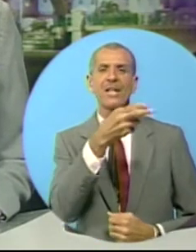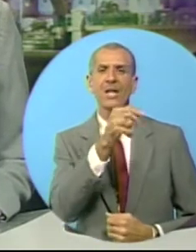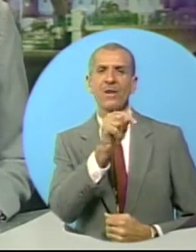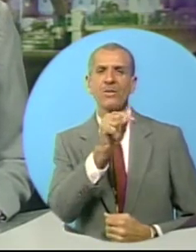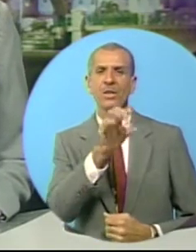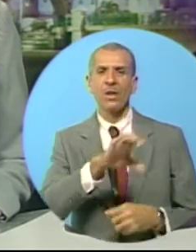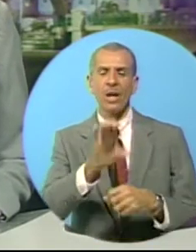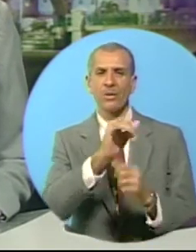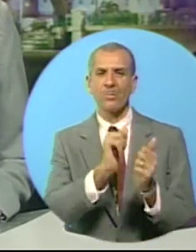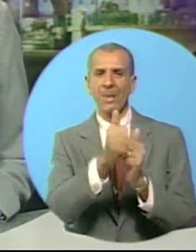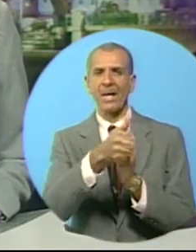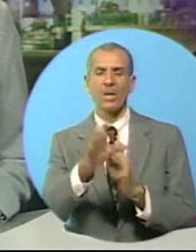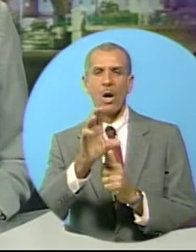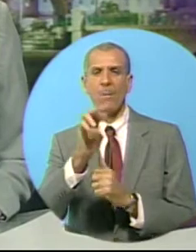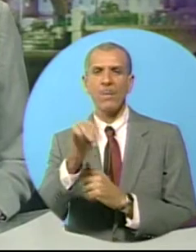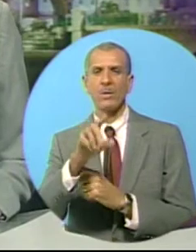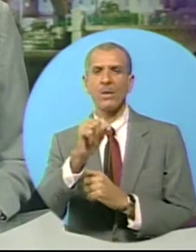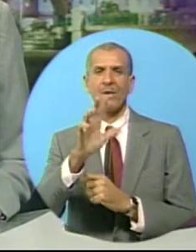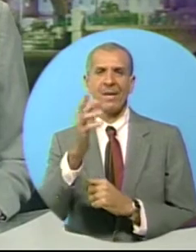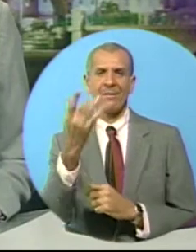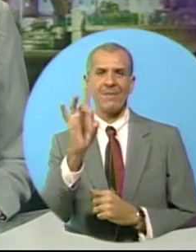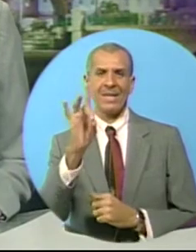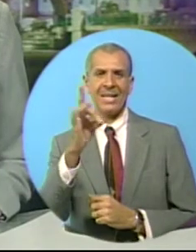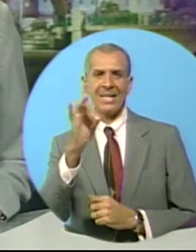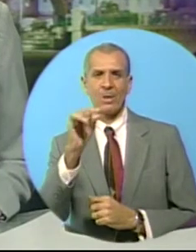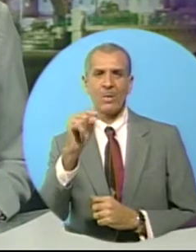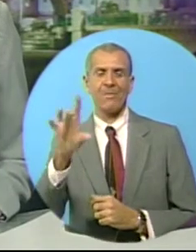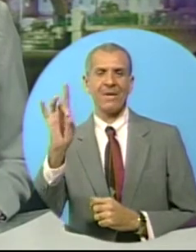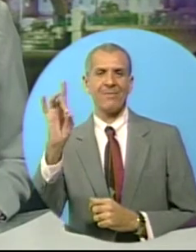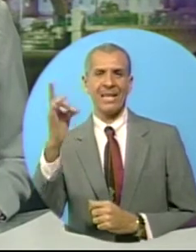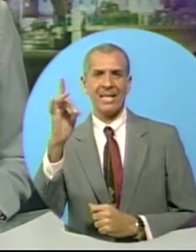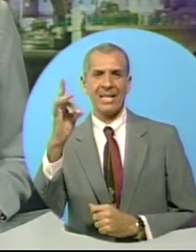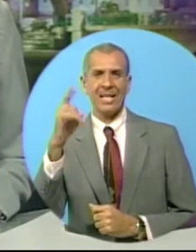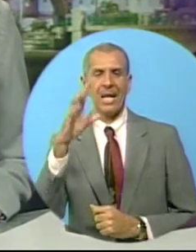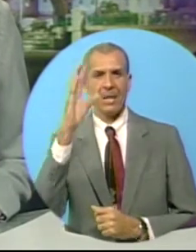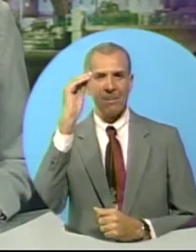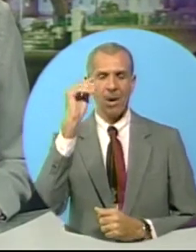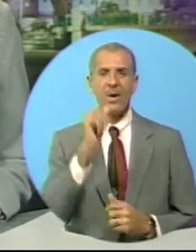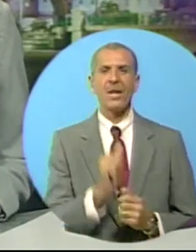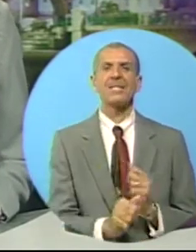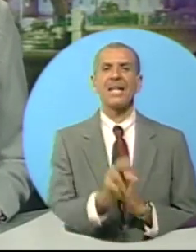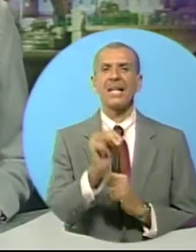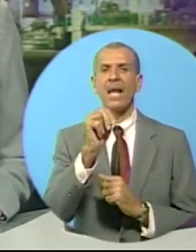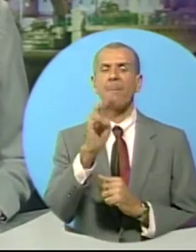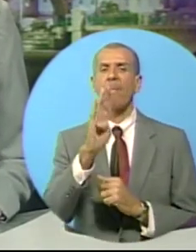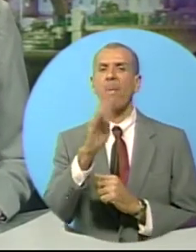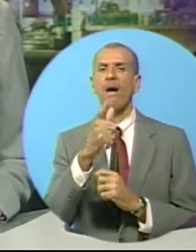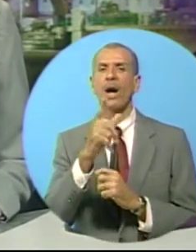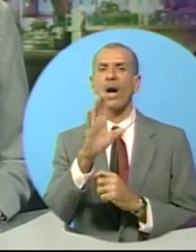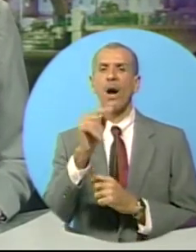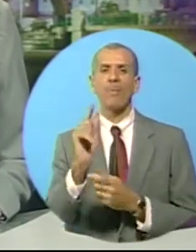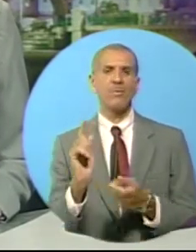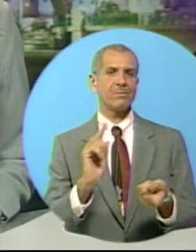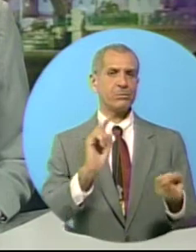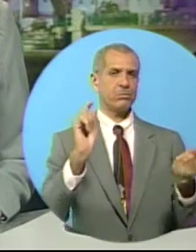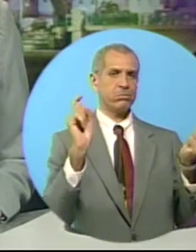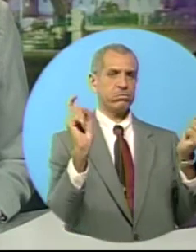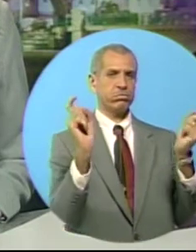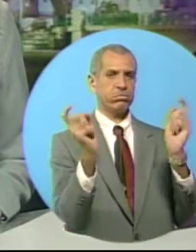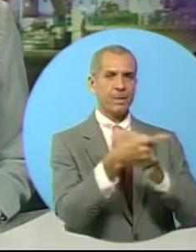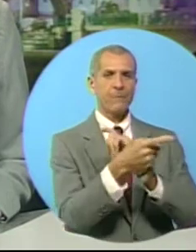Combomere 25-18, 25-18. On the boys' side at the Netball Stadium, Combomere turned the tables on Harrison